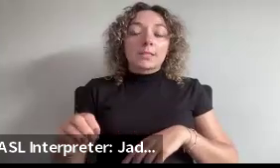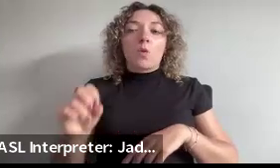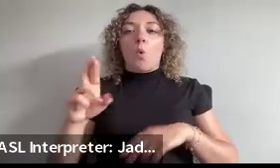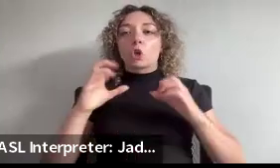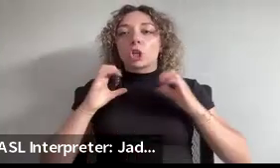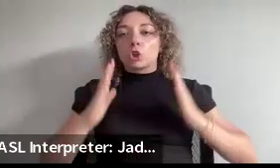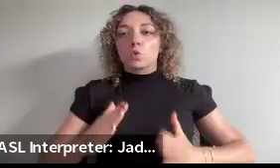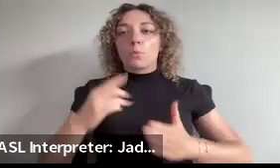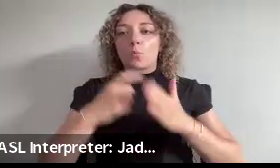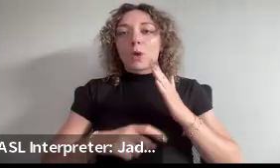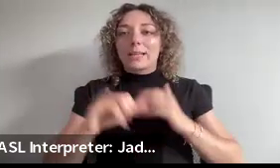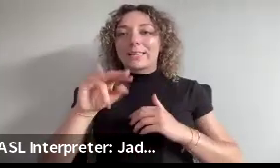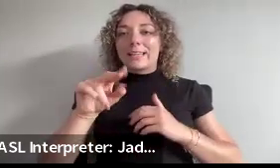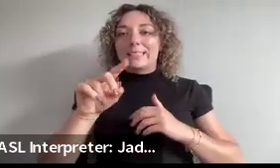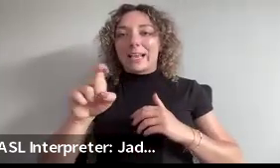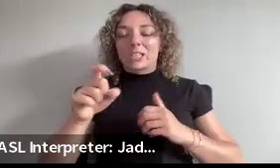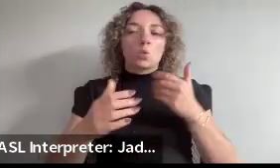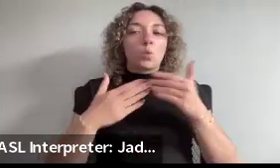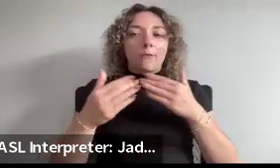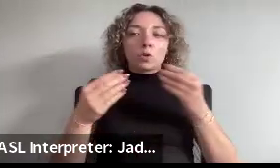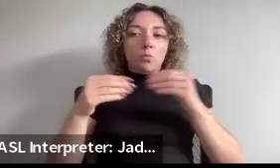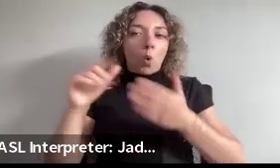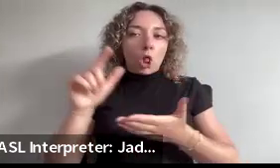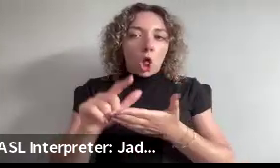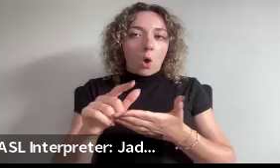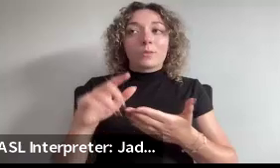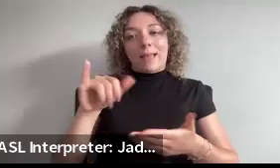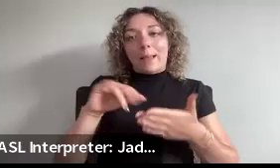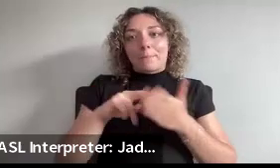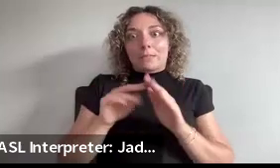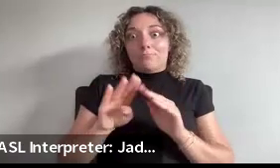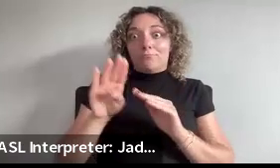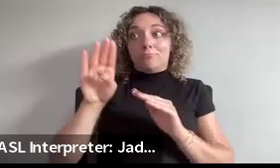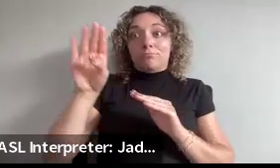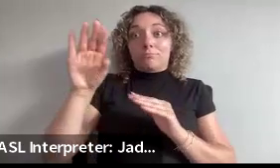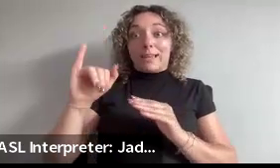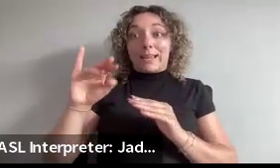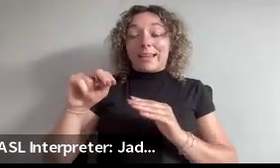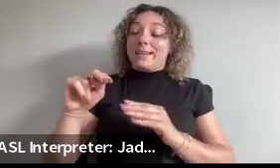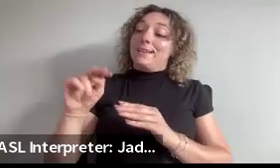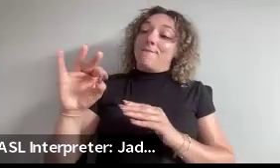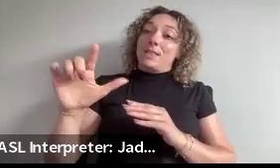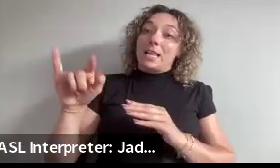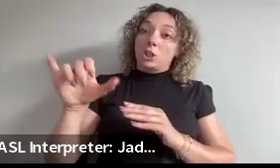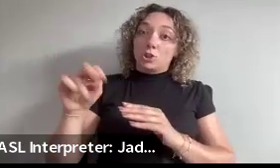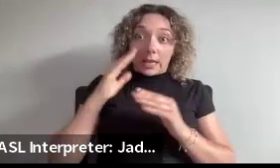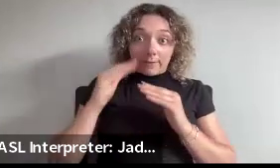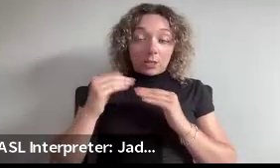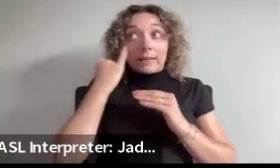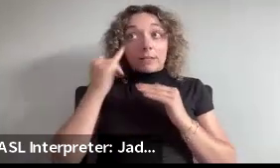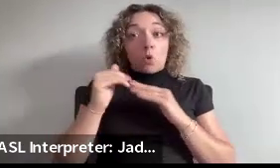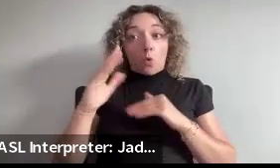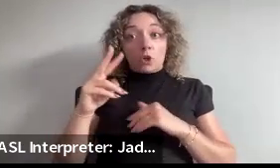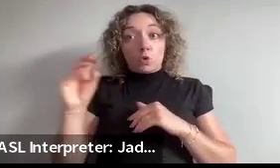price index, whichever is lower. So the rate of inflation. So if the rate of inflation is over 2%, you're still capped at